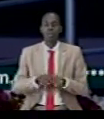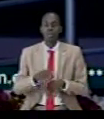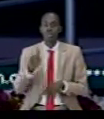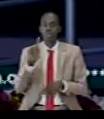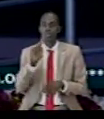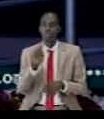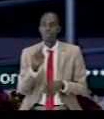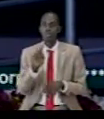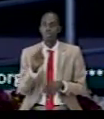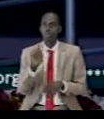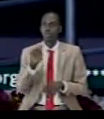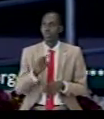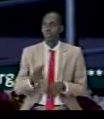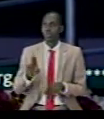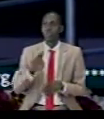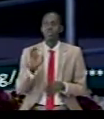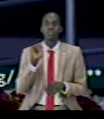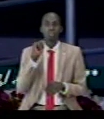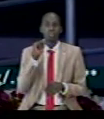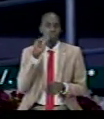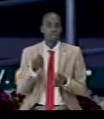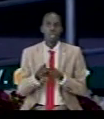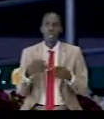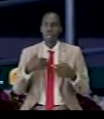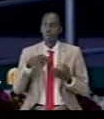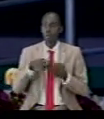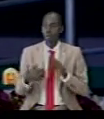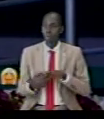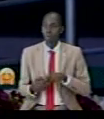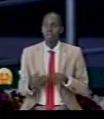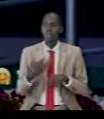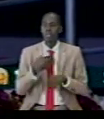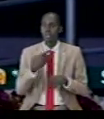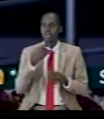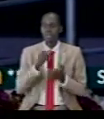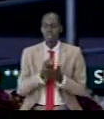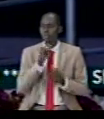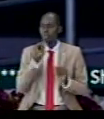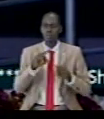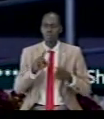a problem in her hand. And she said she couldn't lift her hand, and